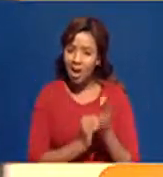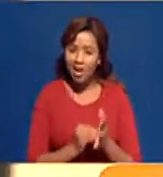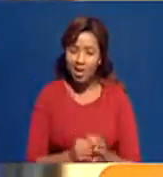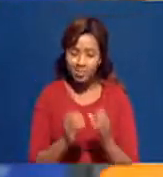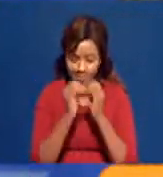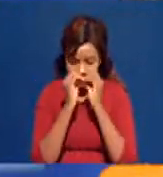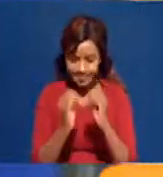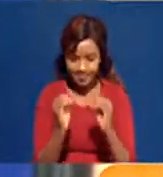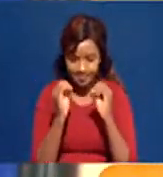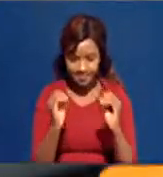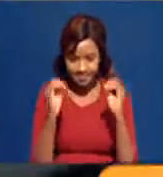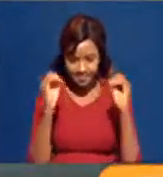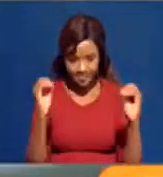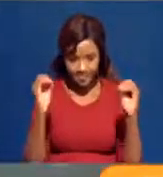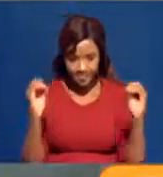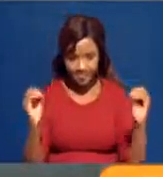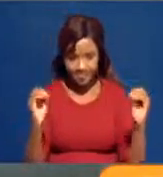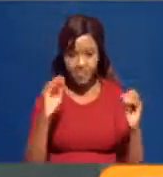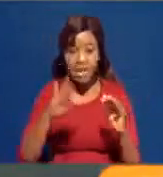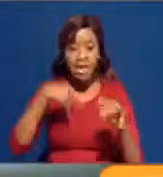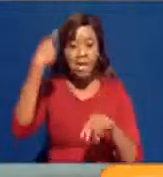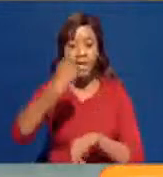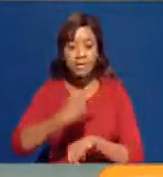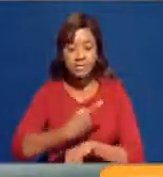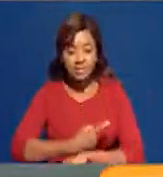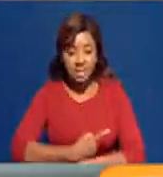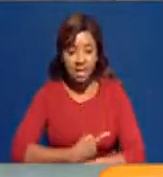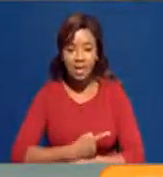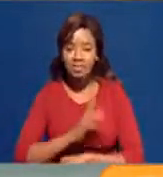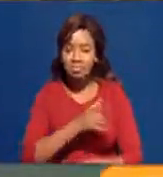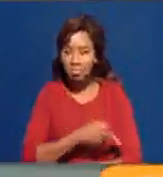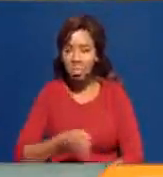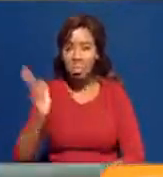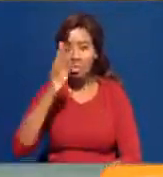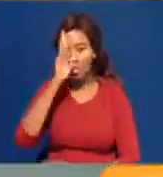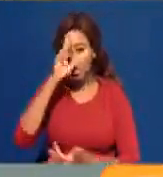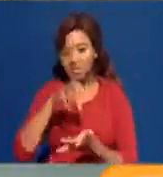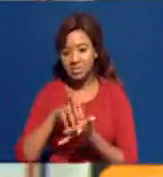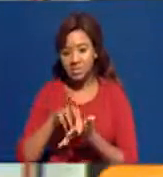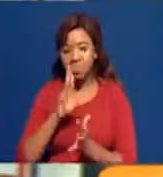Susan Kamau's voice. The next day, Waithera reported the